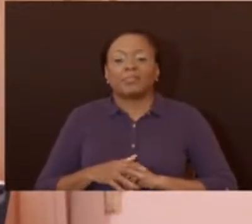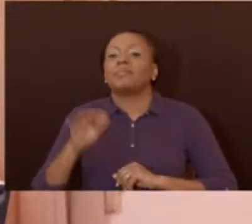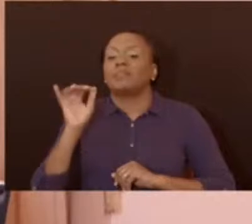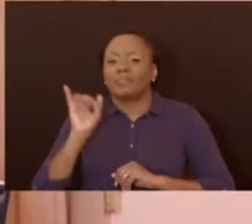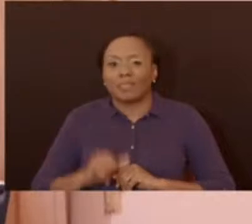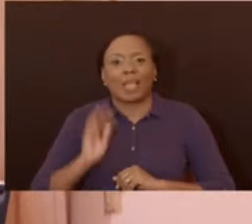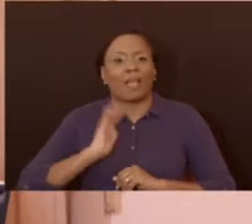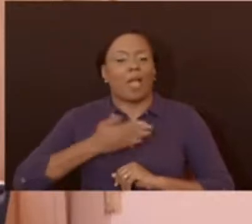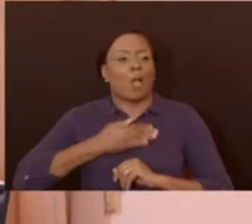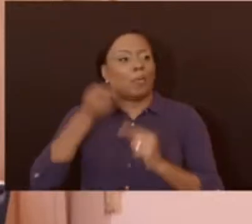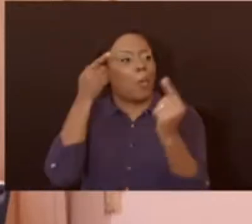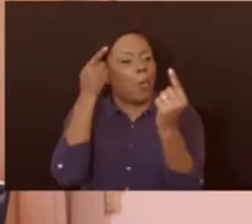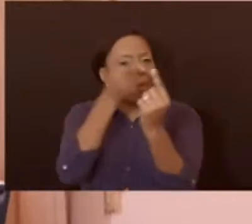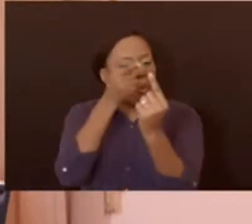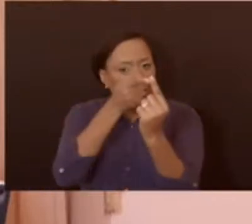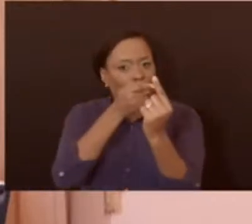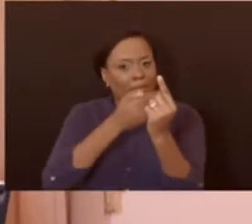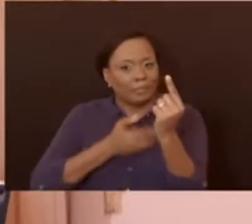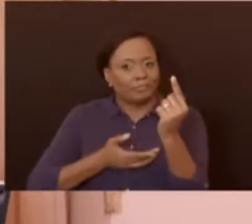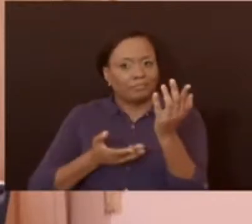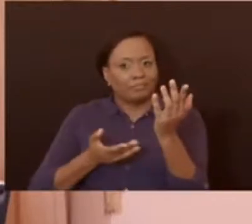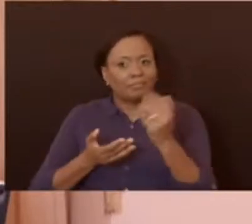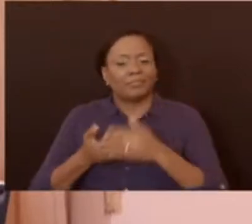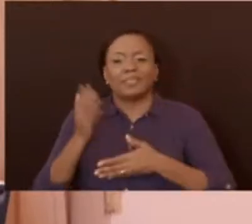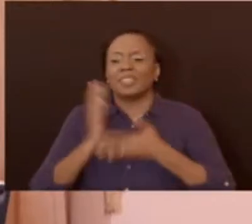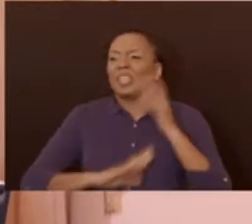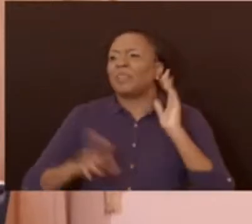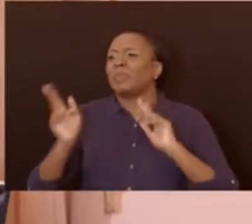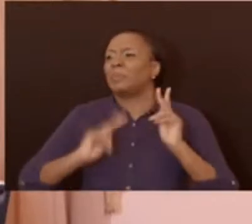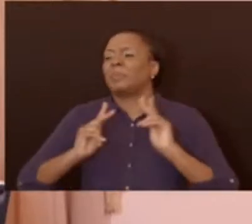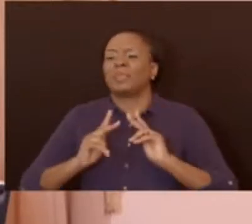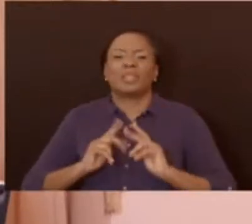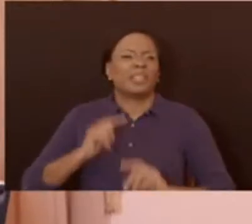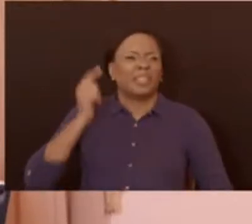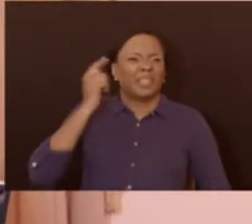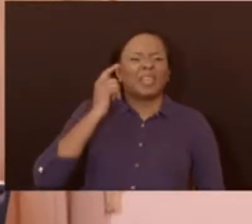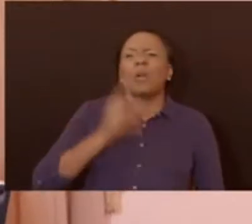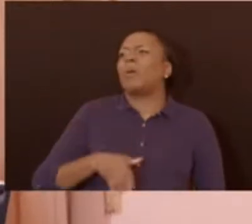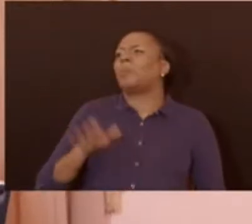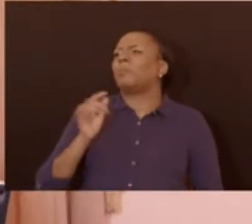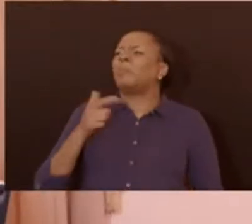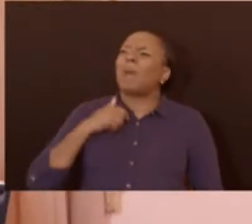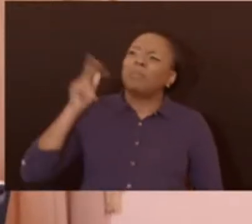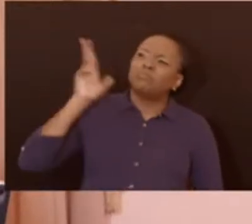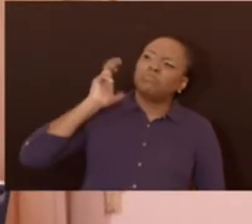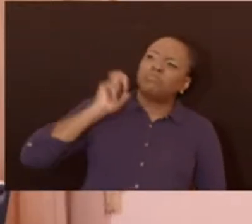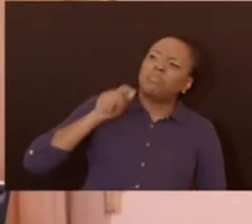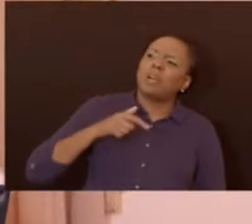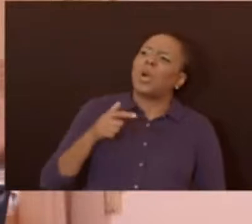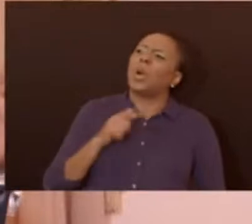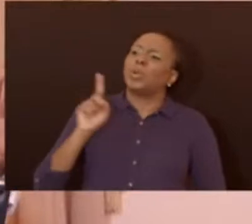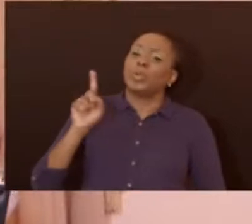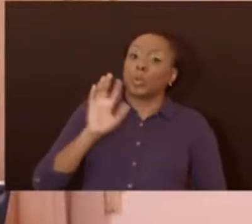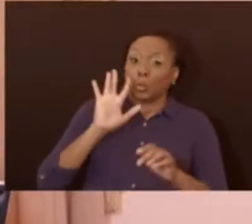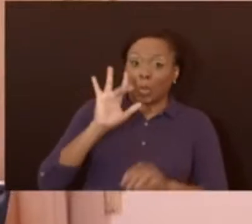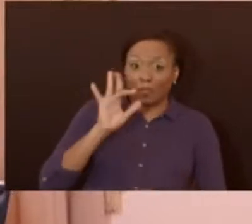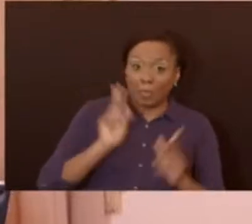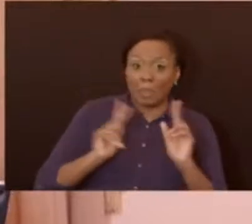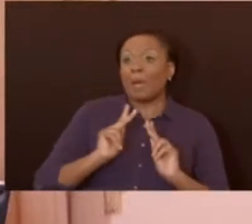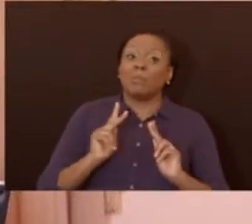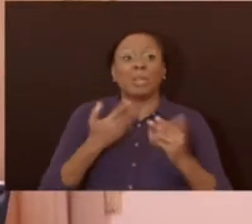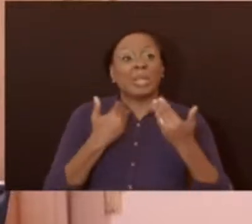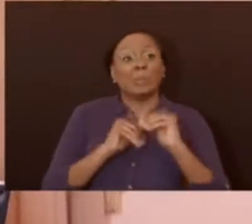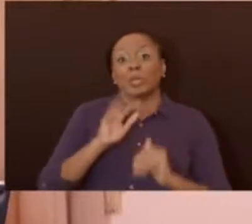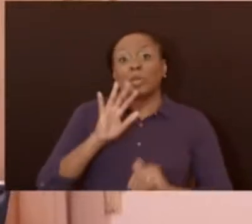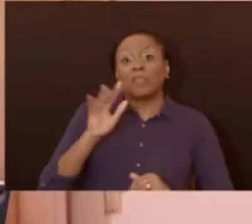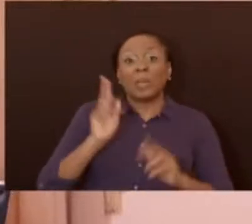achieve. There have been some fairly loose interpretations in the past where people have said, well, you've limited me to 25, so I'm having 25. Never